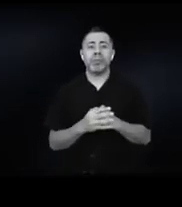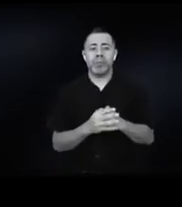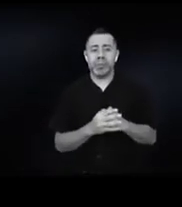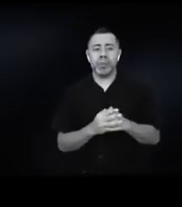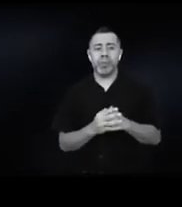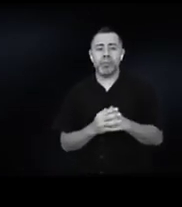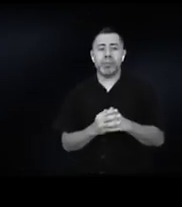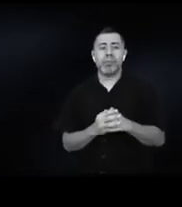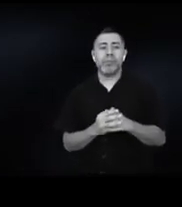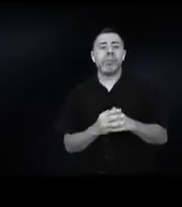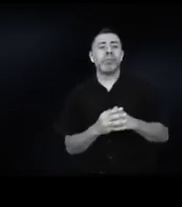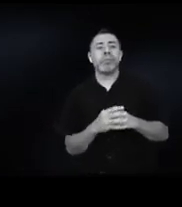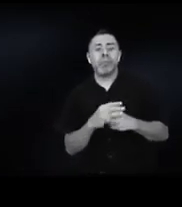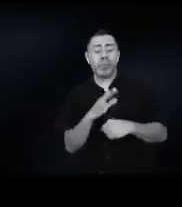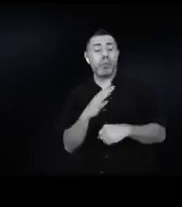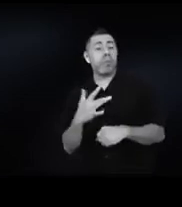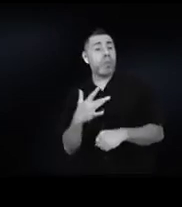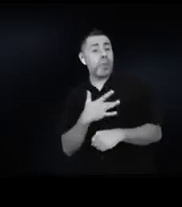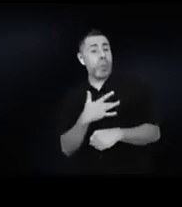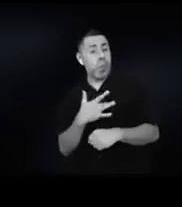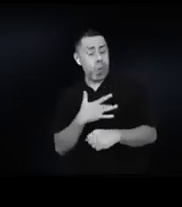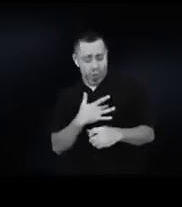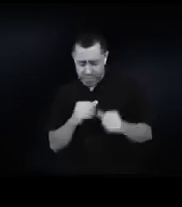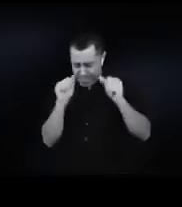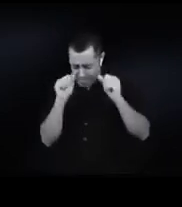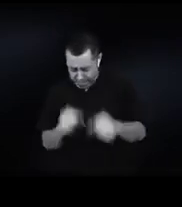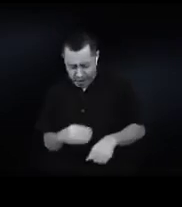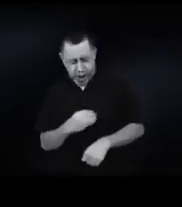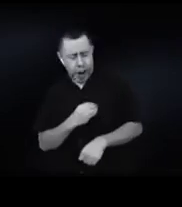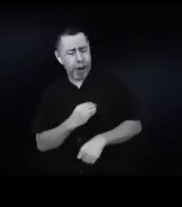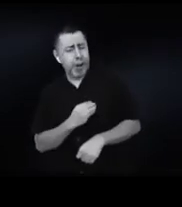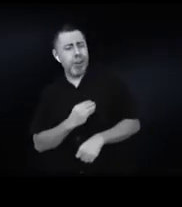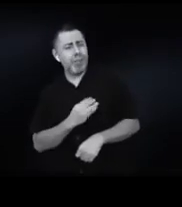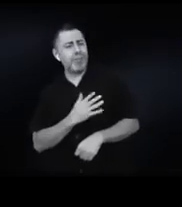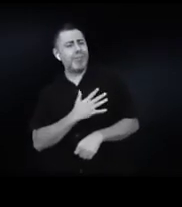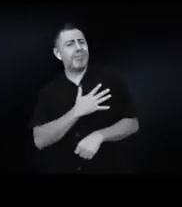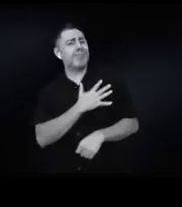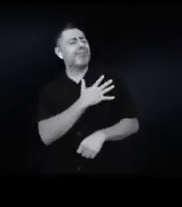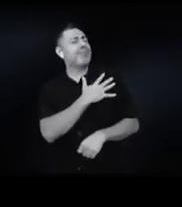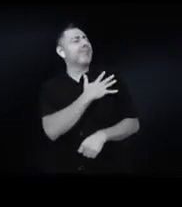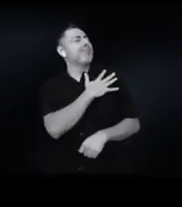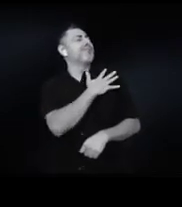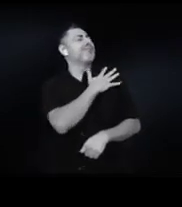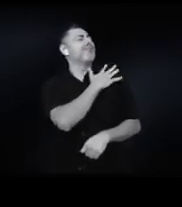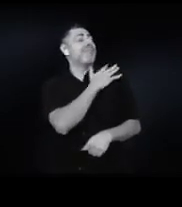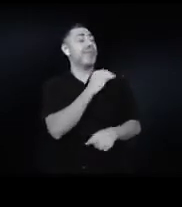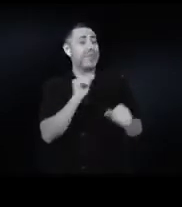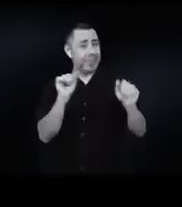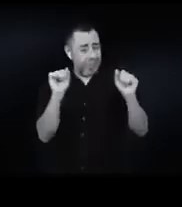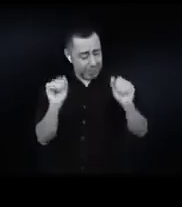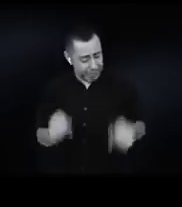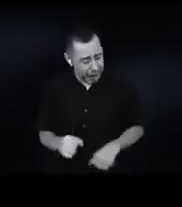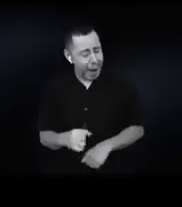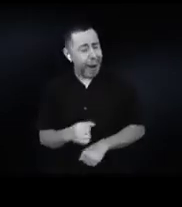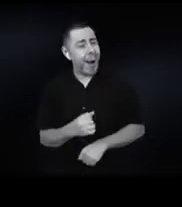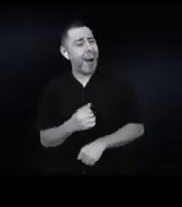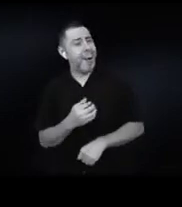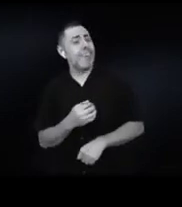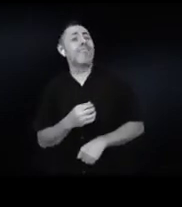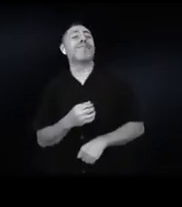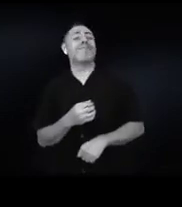you up. A heart has a way of